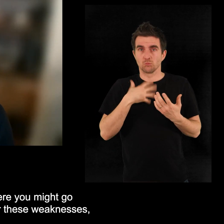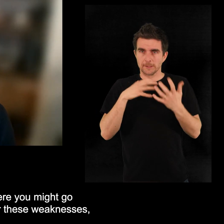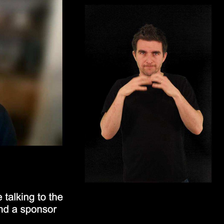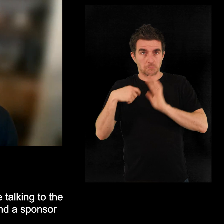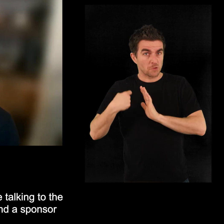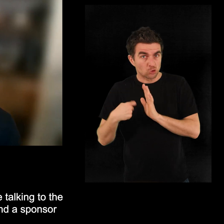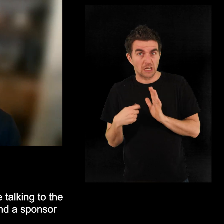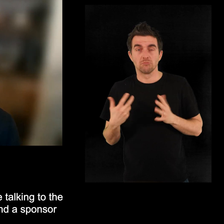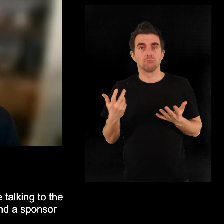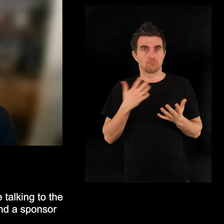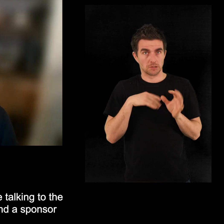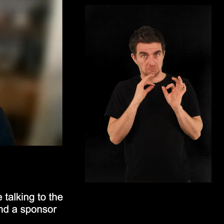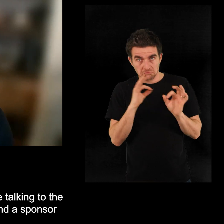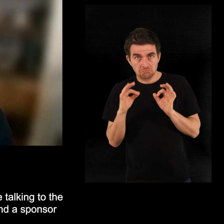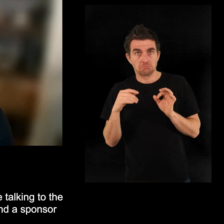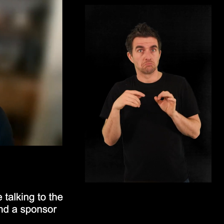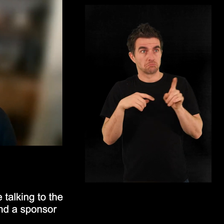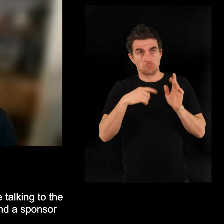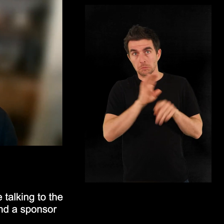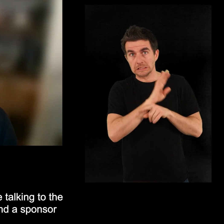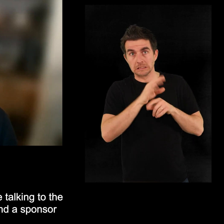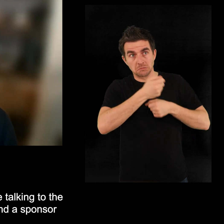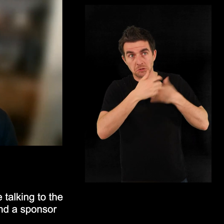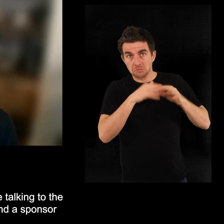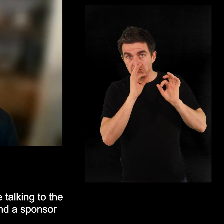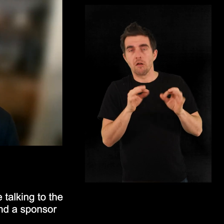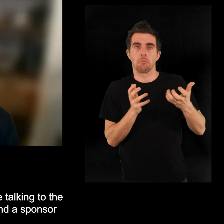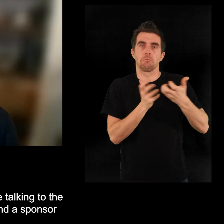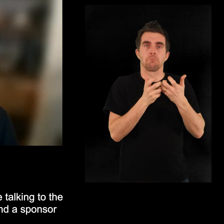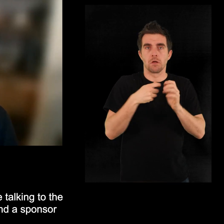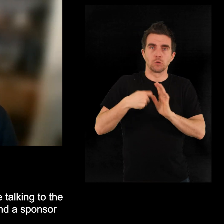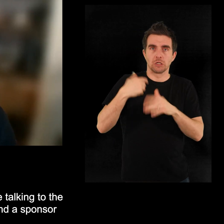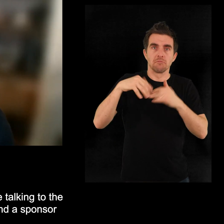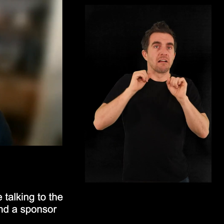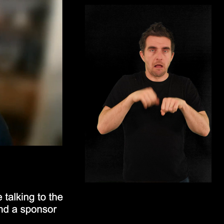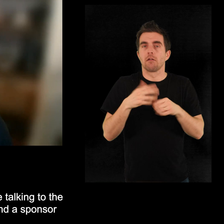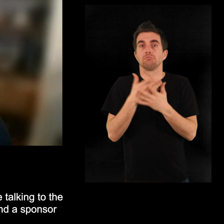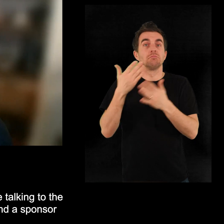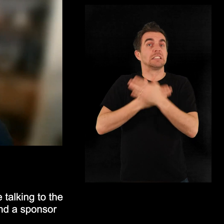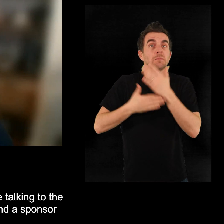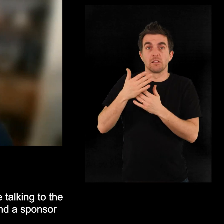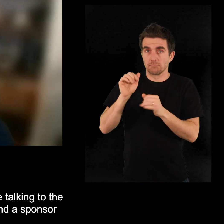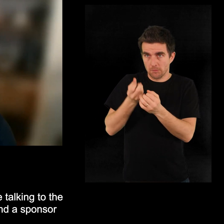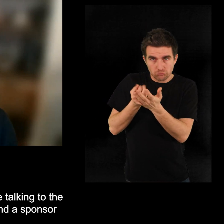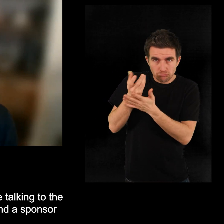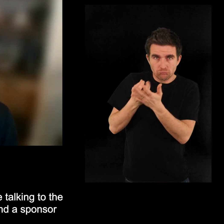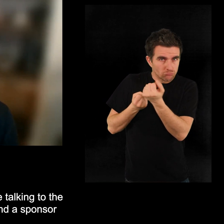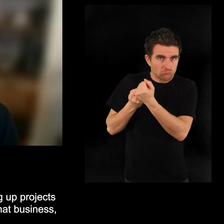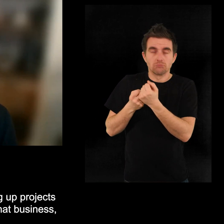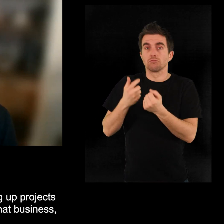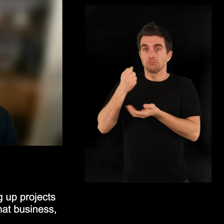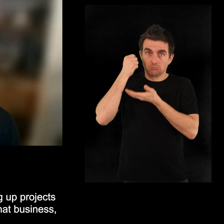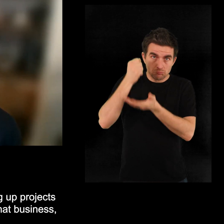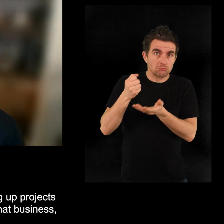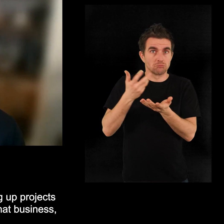weaknesses. So the opportunities might be talking to the local municipality, going to find a sponsor